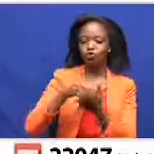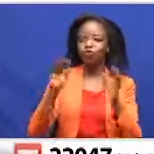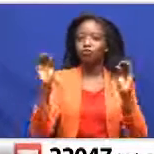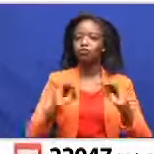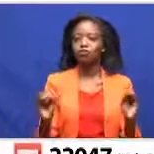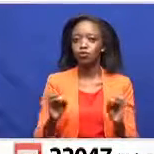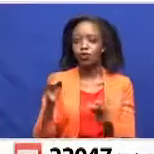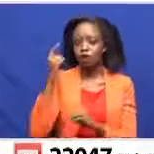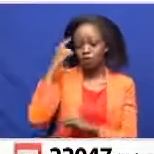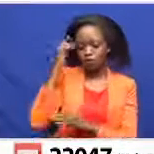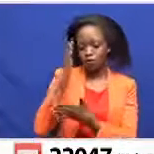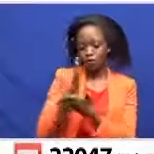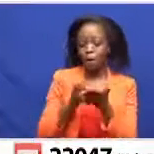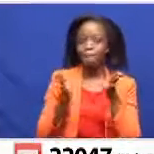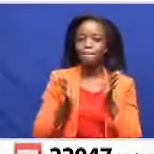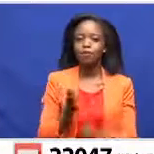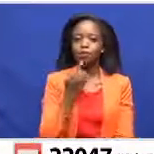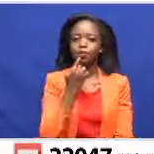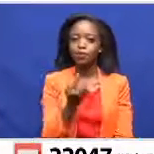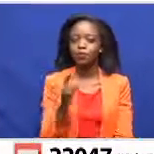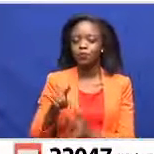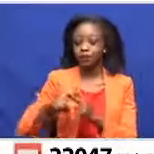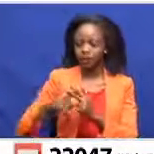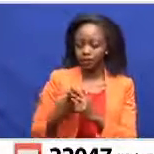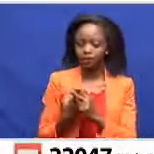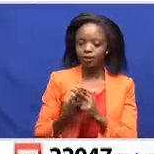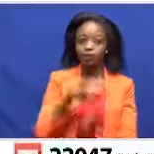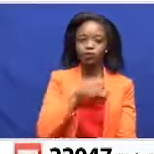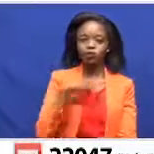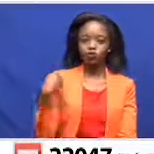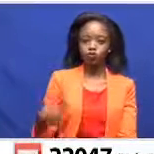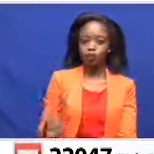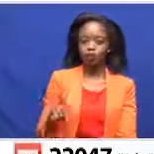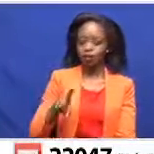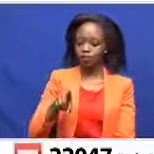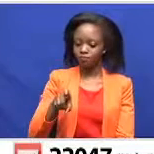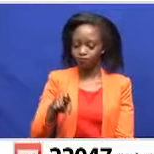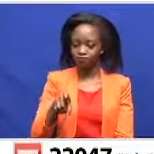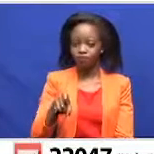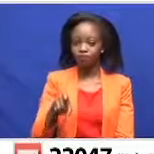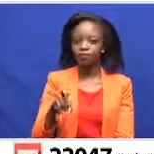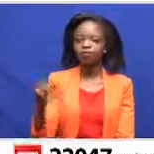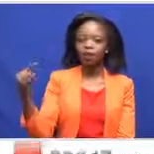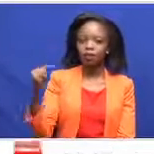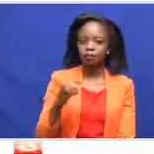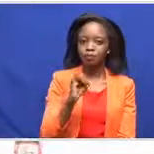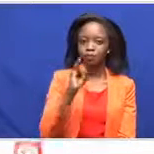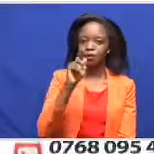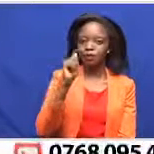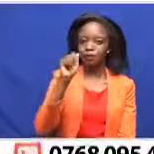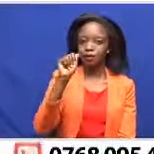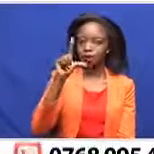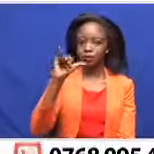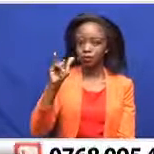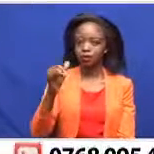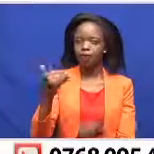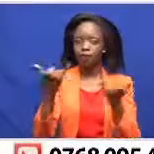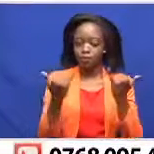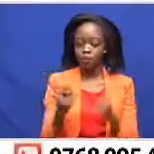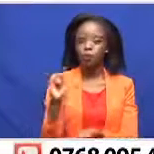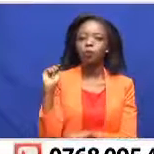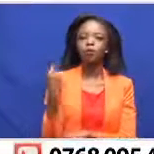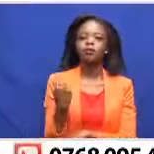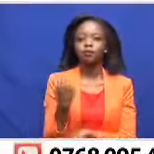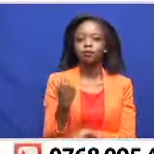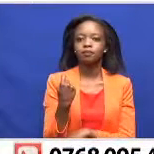blamed for what someone said. Started in Wuhan as a virus, landed in Italy as a pandemic, and now in Kenya as